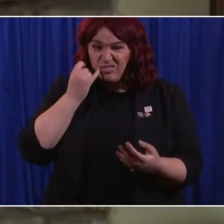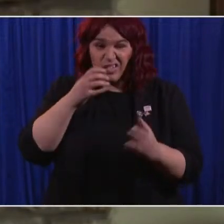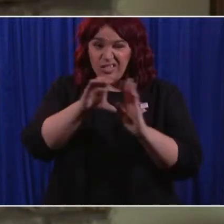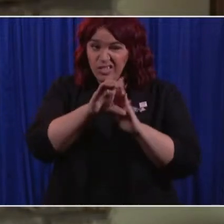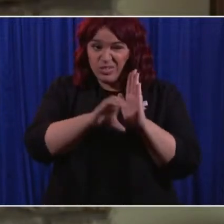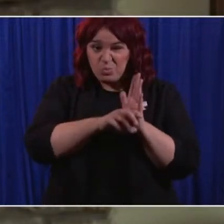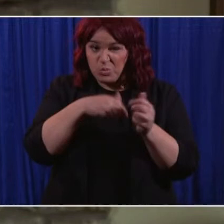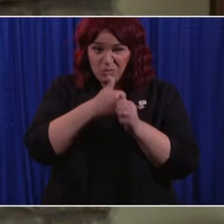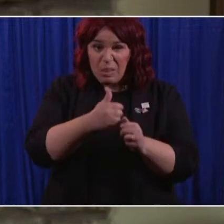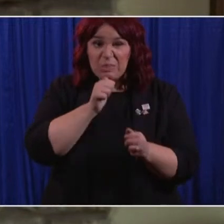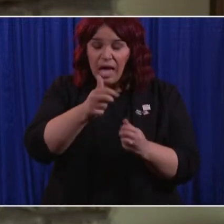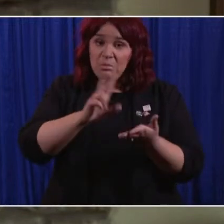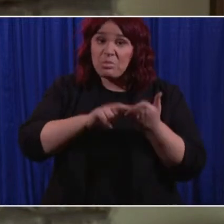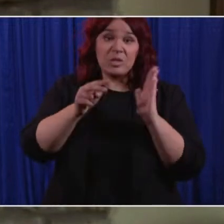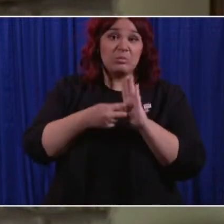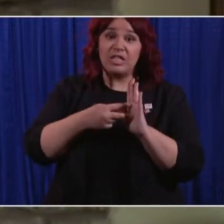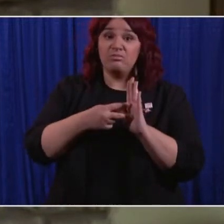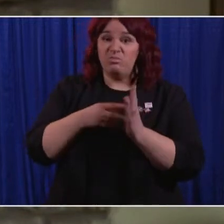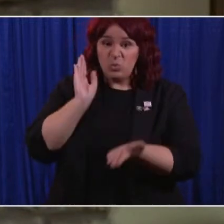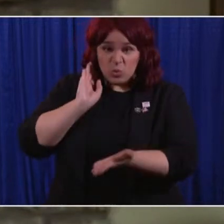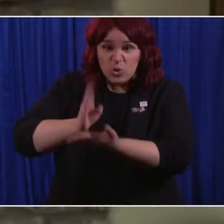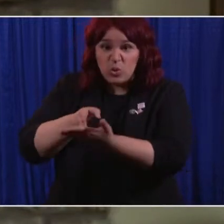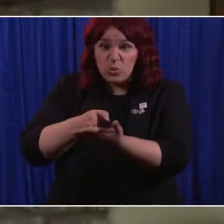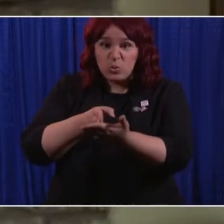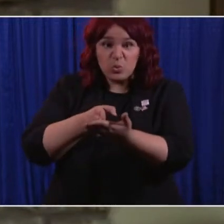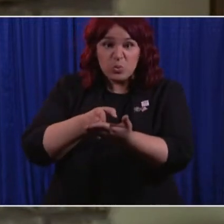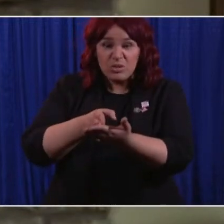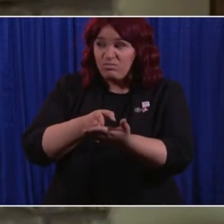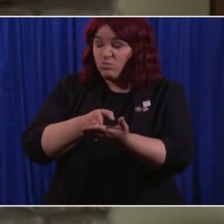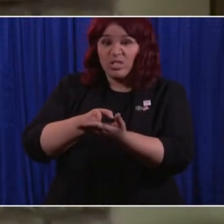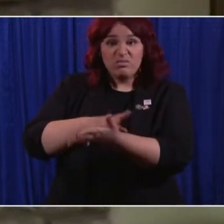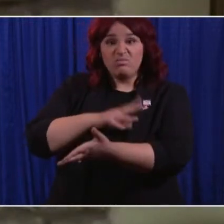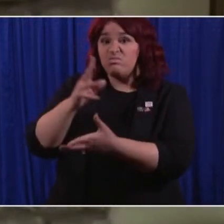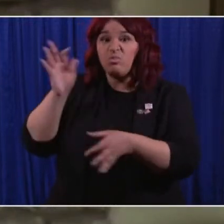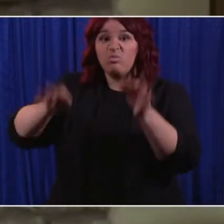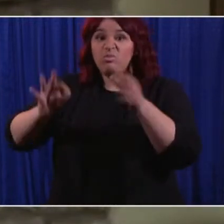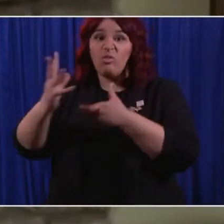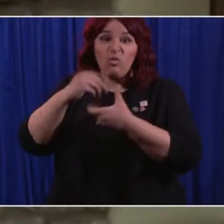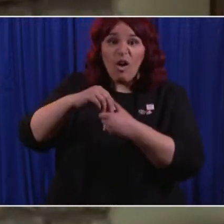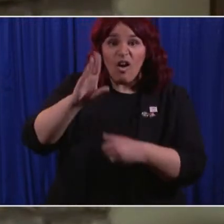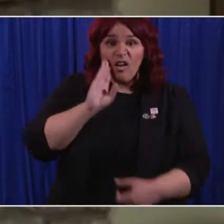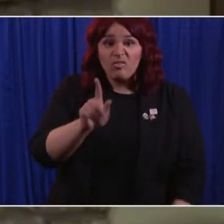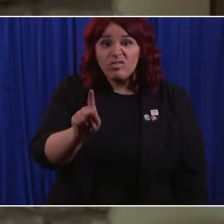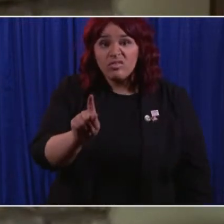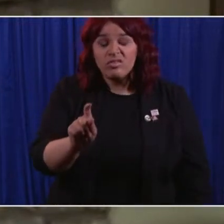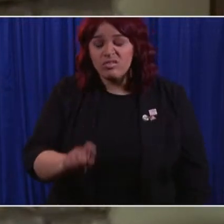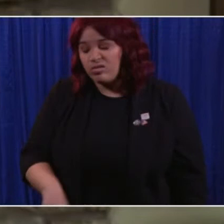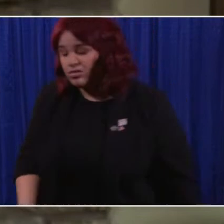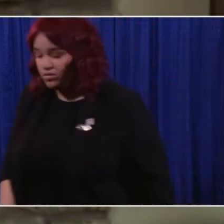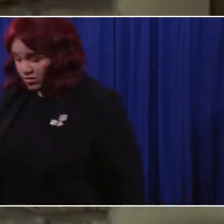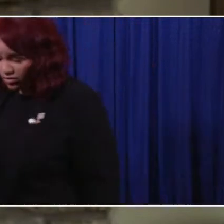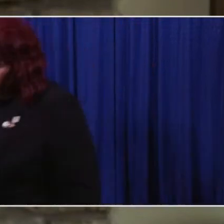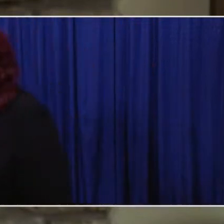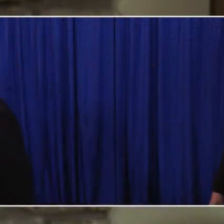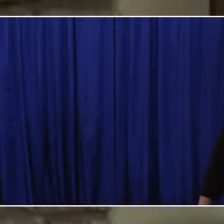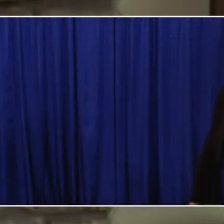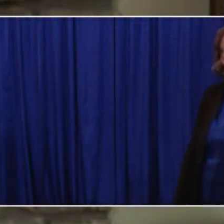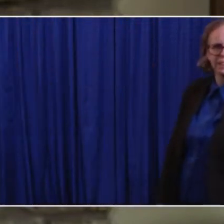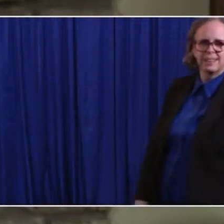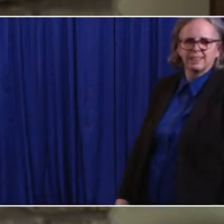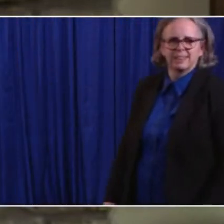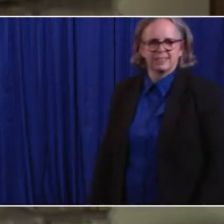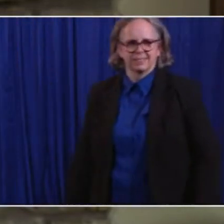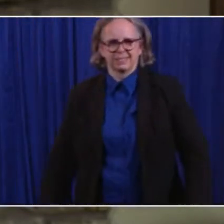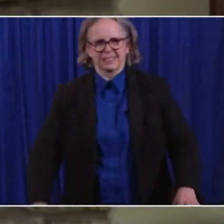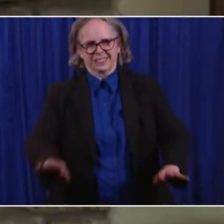you a possibility? Is it worth that going to the courts? Well, I think we should first have I think we first have